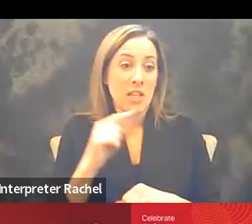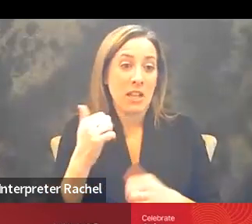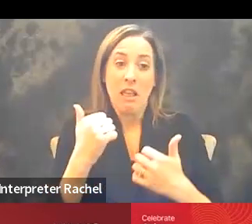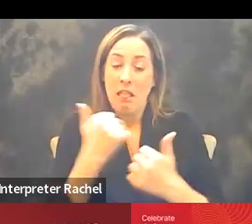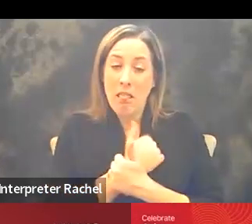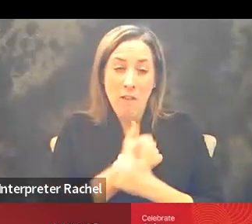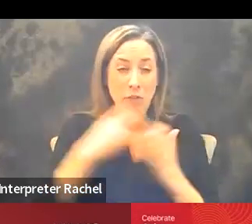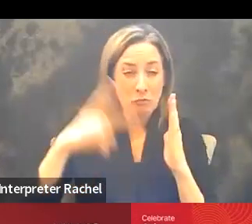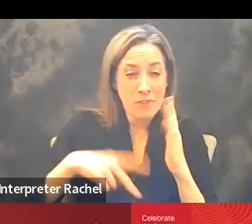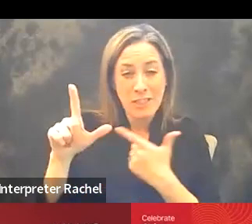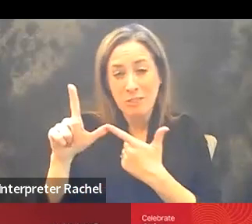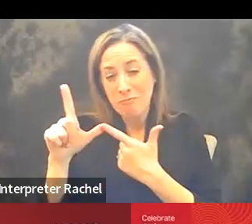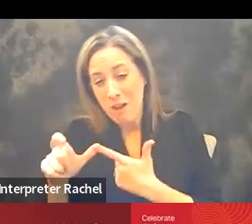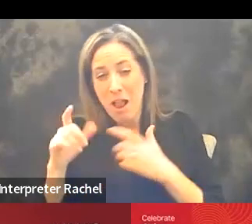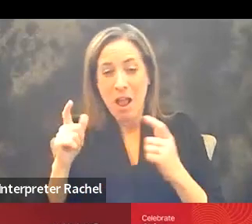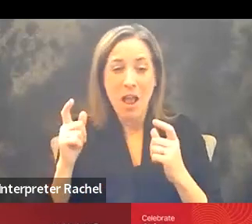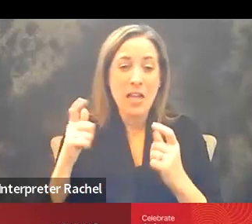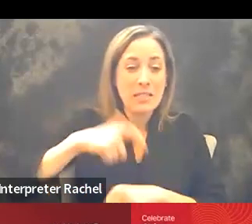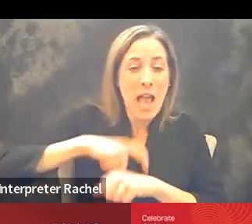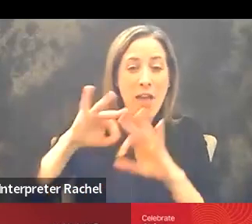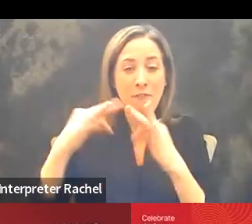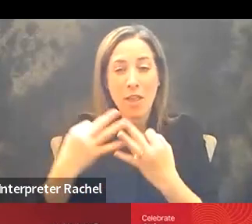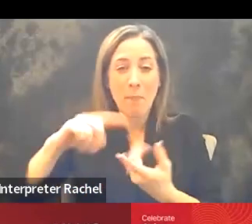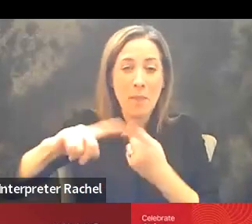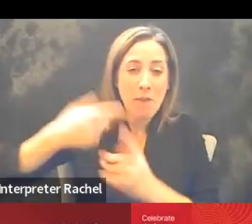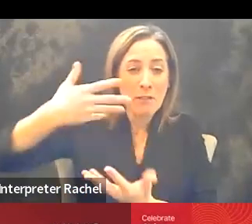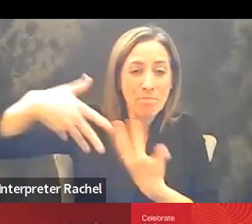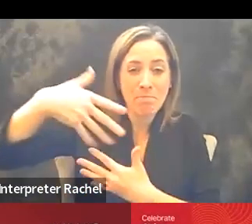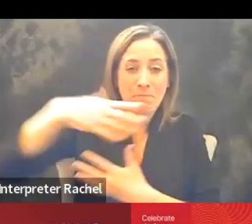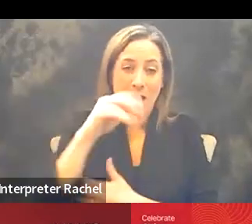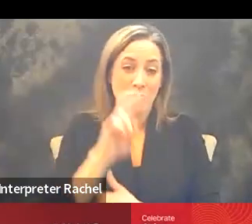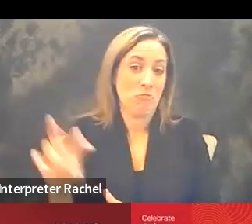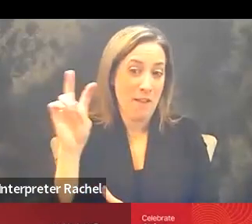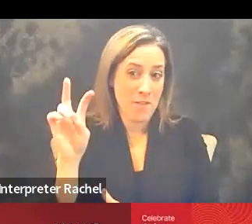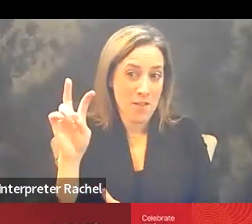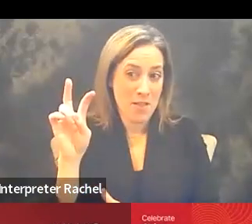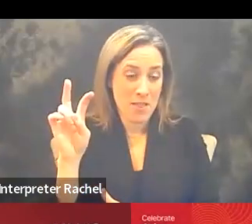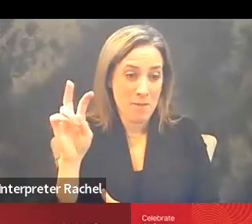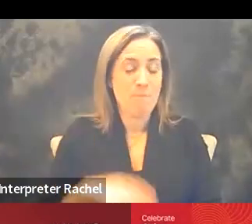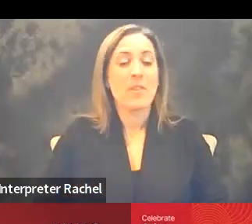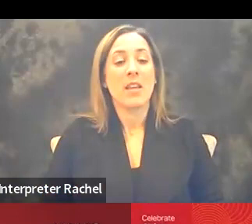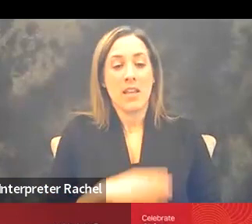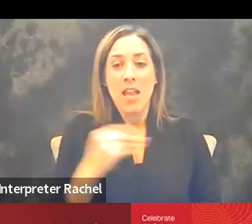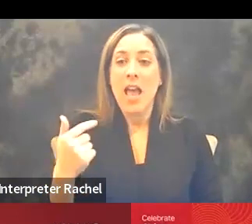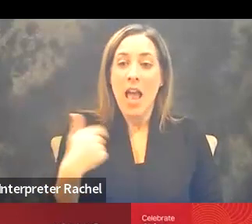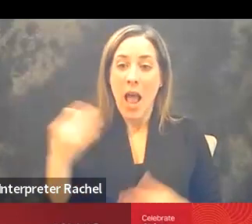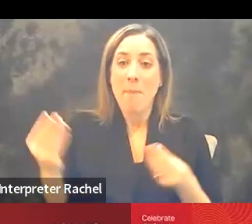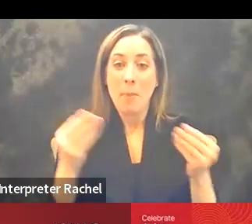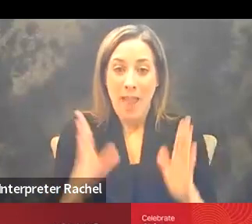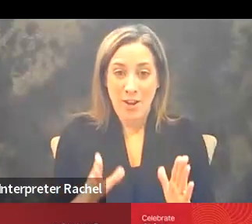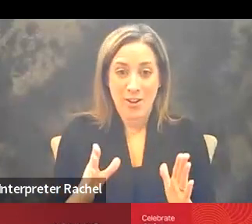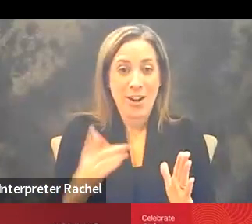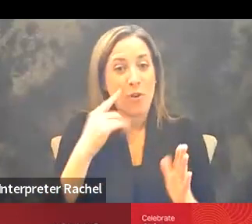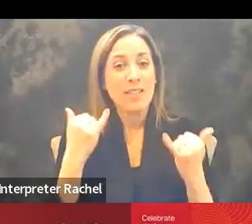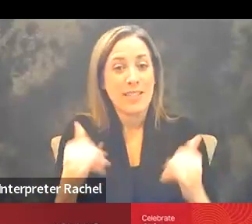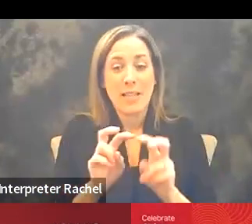to read, run, spend time with family and friends, and travel. And I am Gabriela Siebach, today's moderator for this panel.